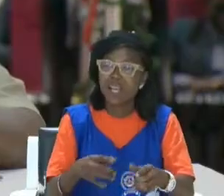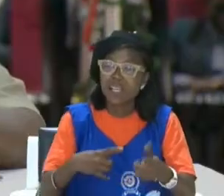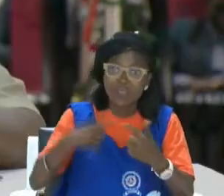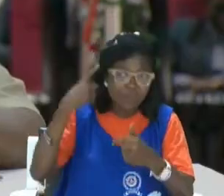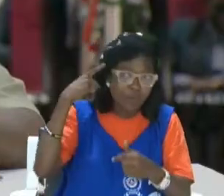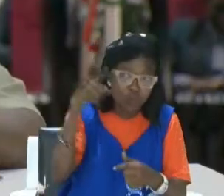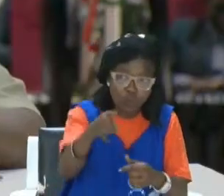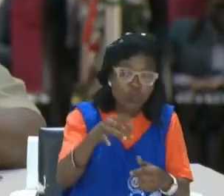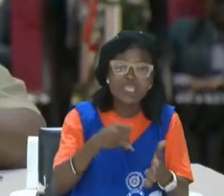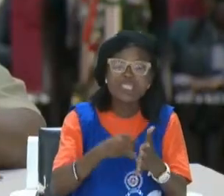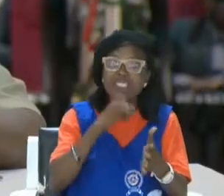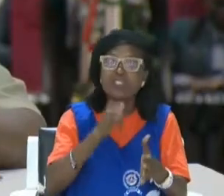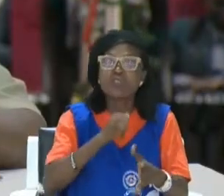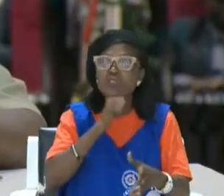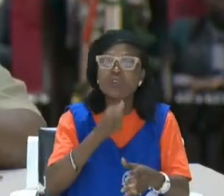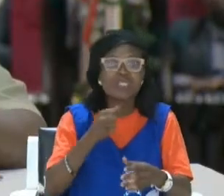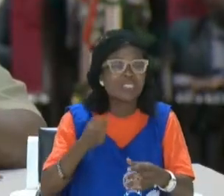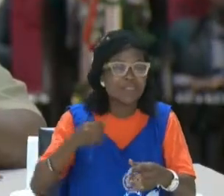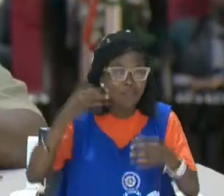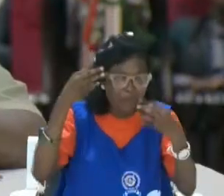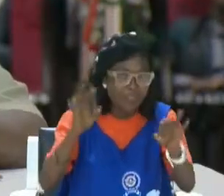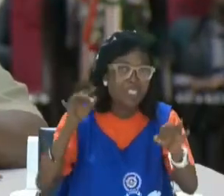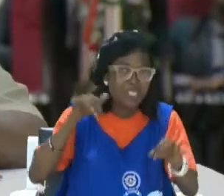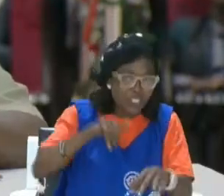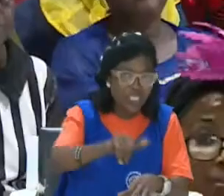over yet.